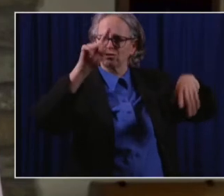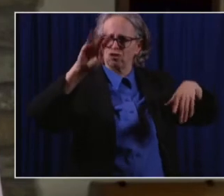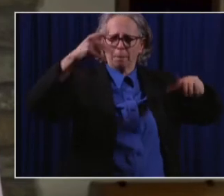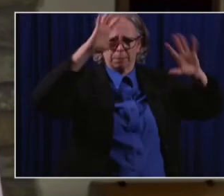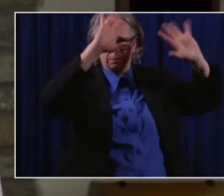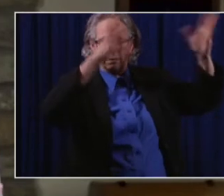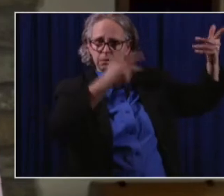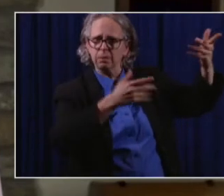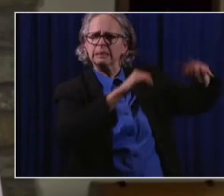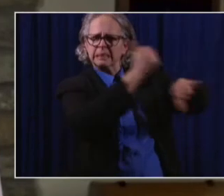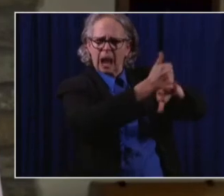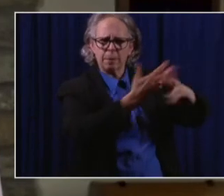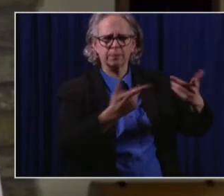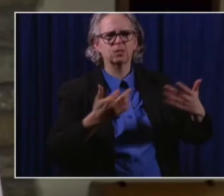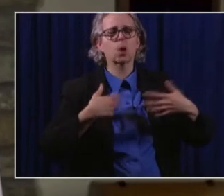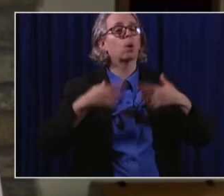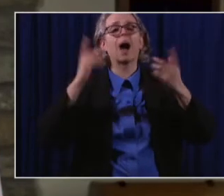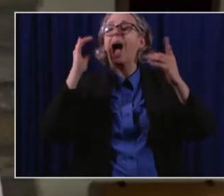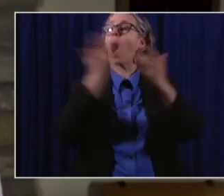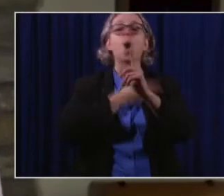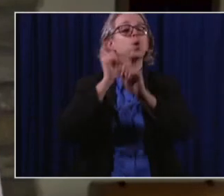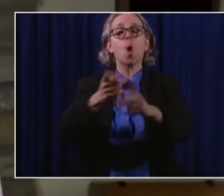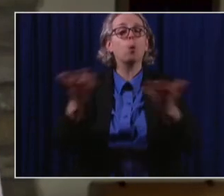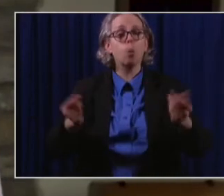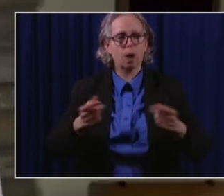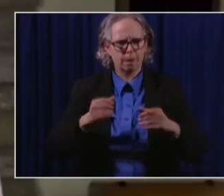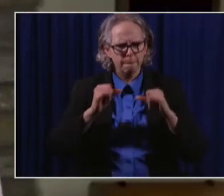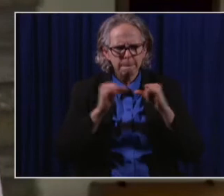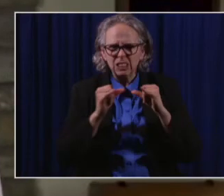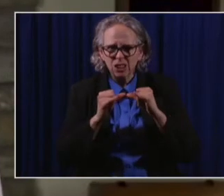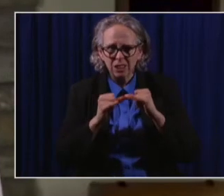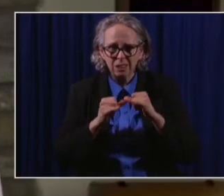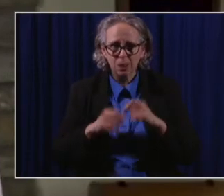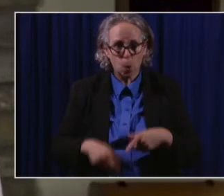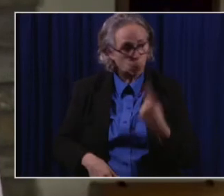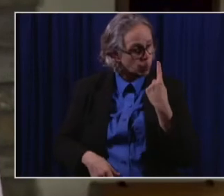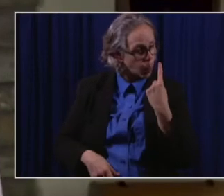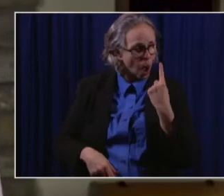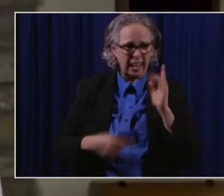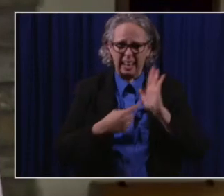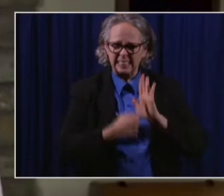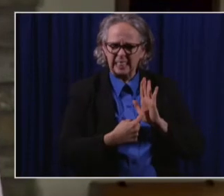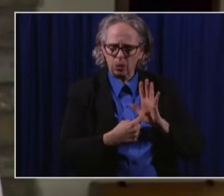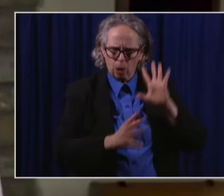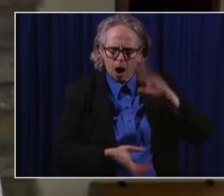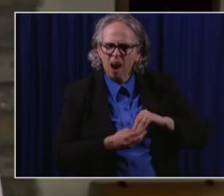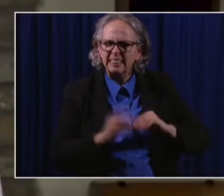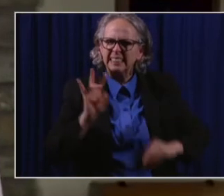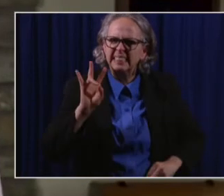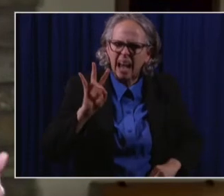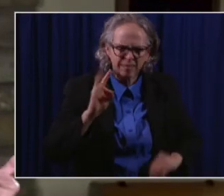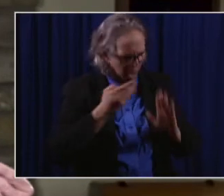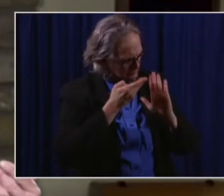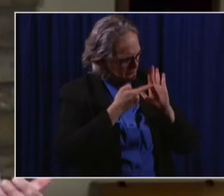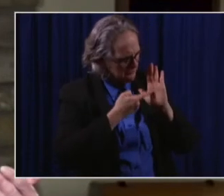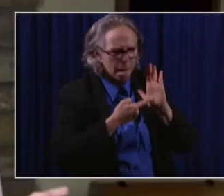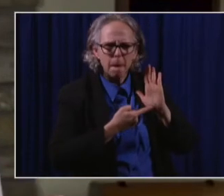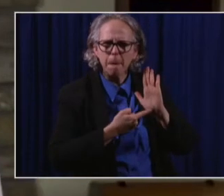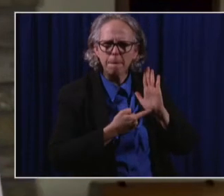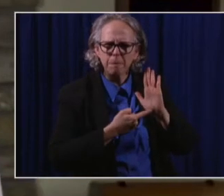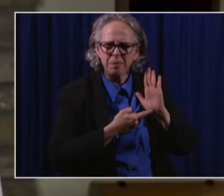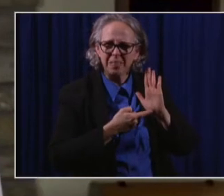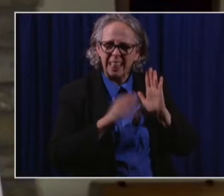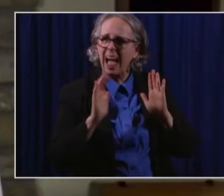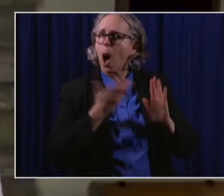using a number of different indicators, so you weren't just relying on one, to tell the people in the community exactly where they